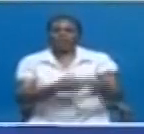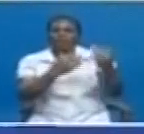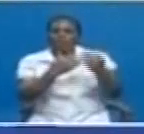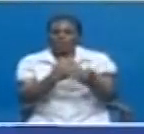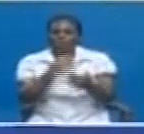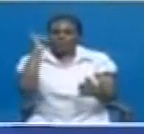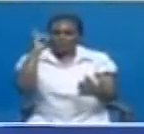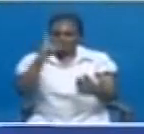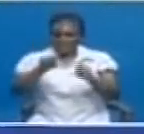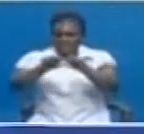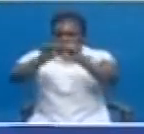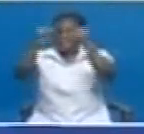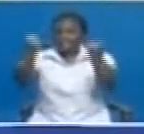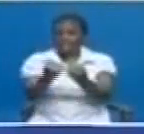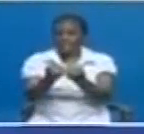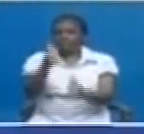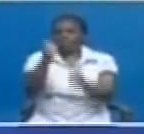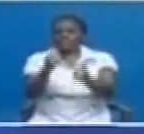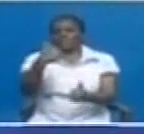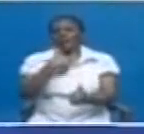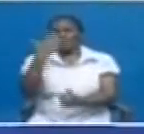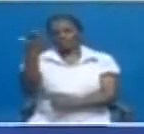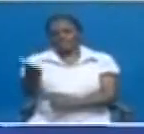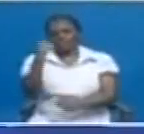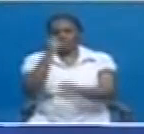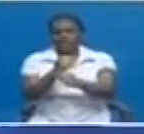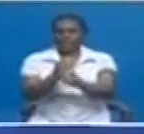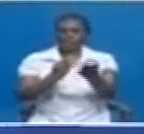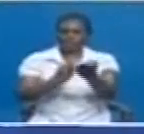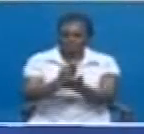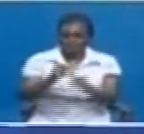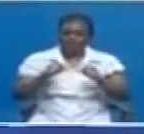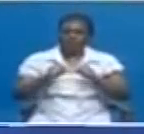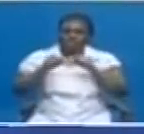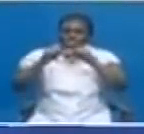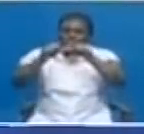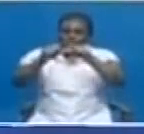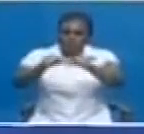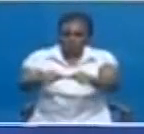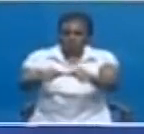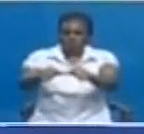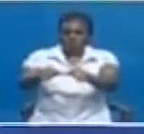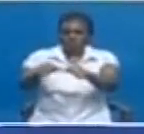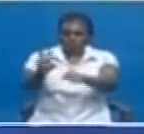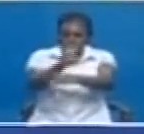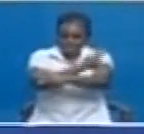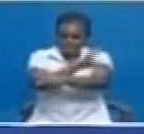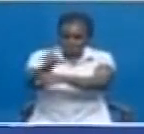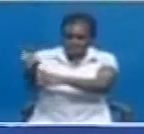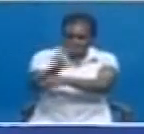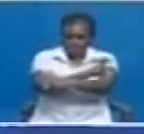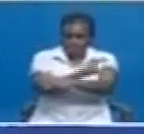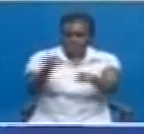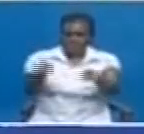What system are we going to put in place to ensure that there is continuous invigilation, there is